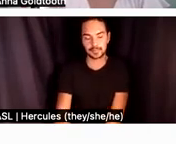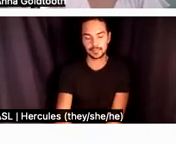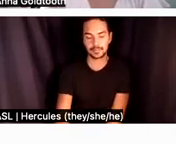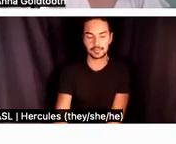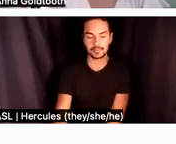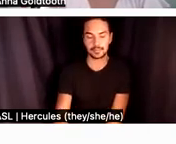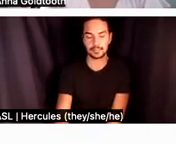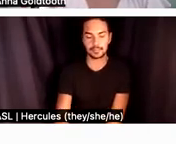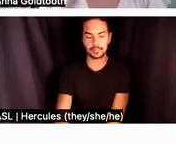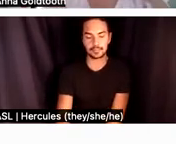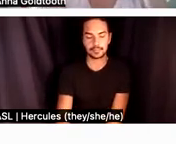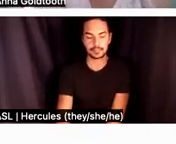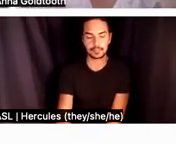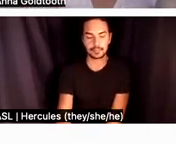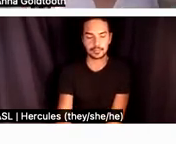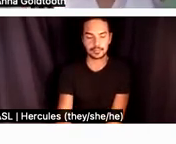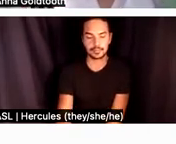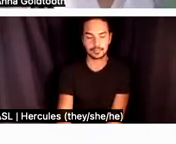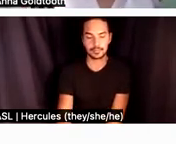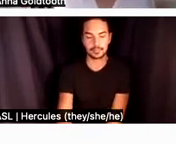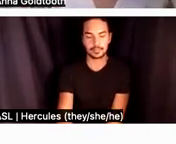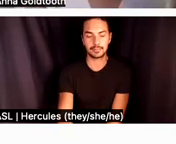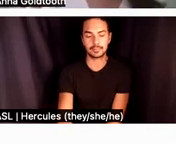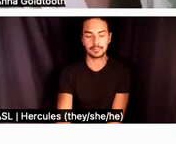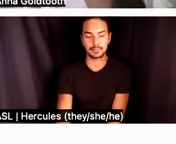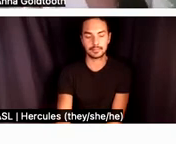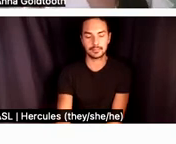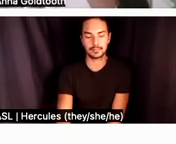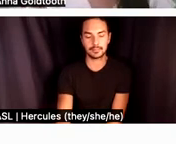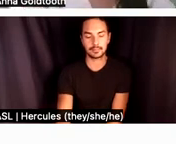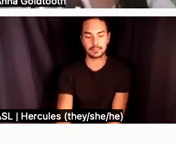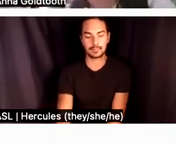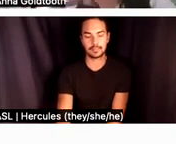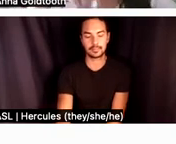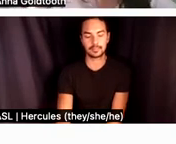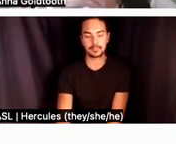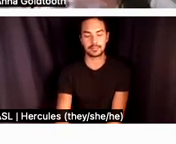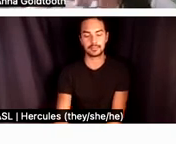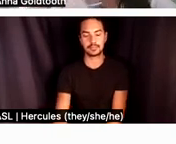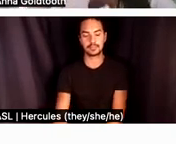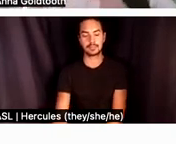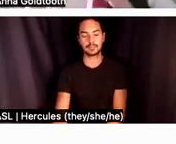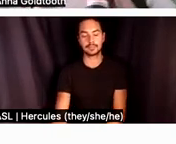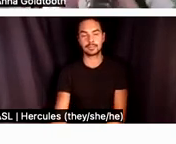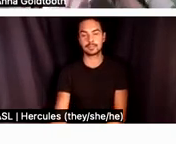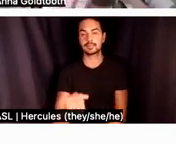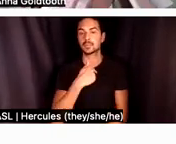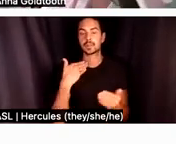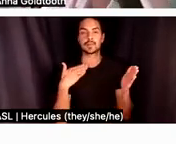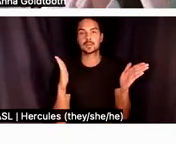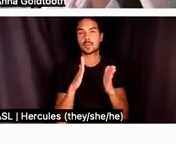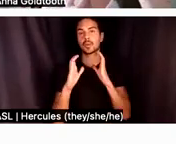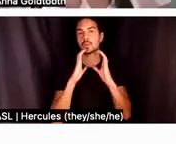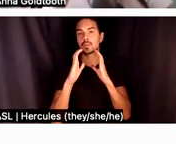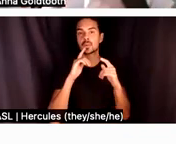I agree. And I think that sometimes, honestly, like, even as a small step within our own work, like having some of these small conversations when you're at